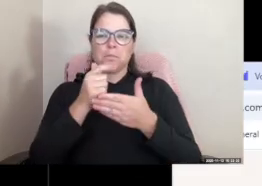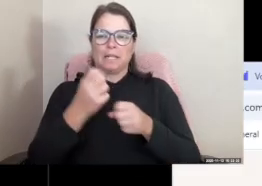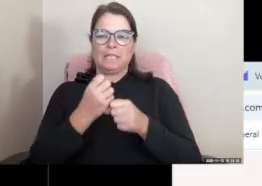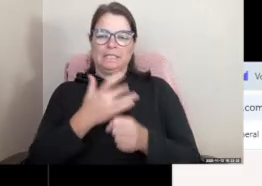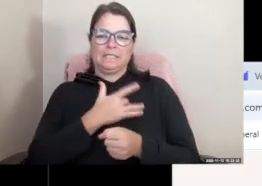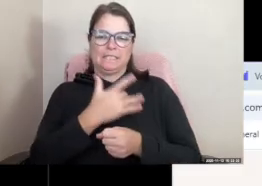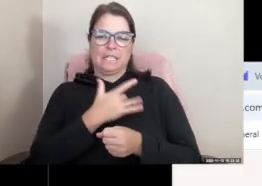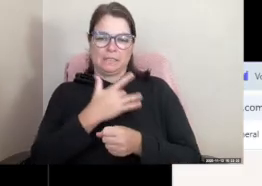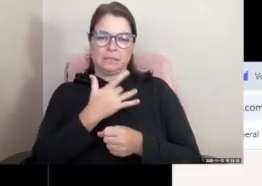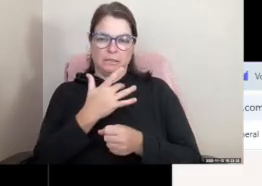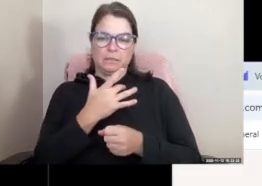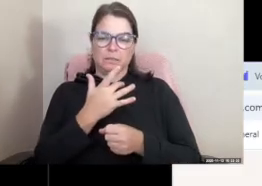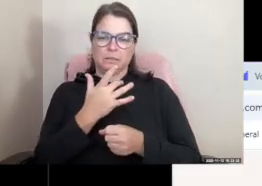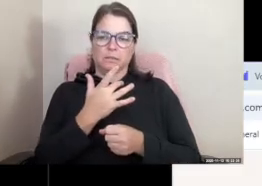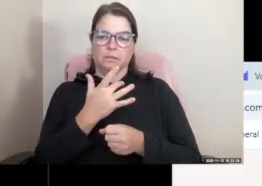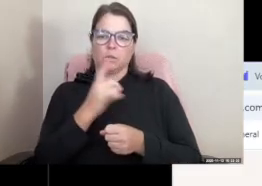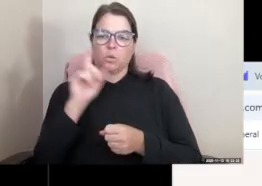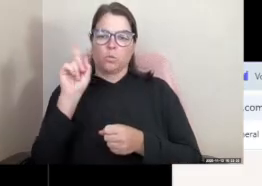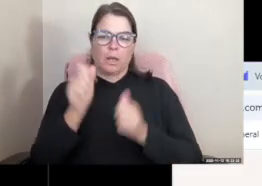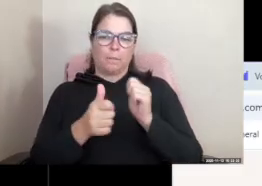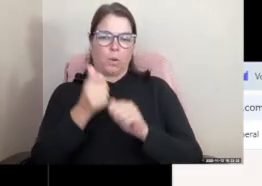So we do have voting set up on this one.